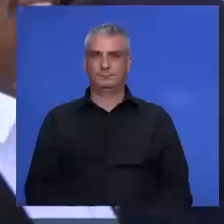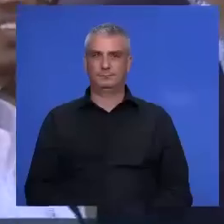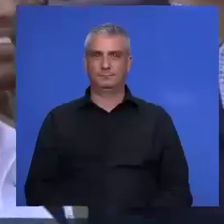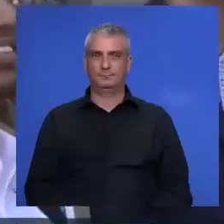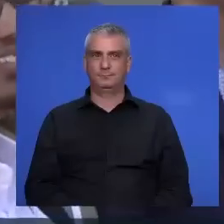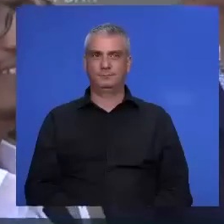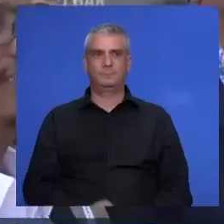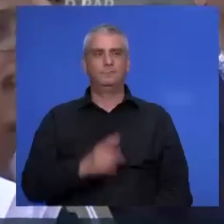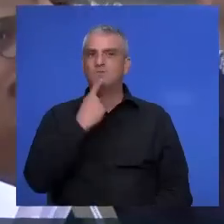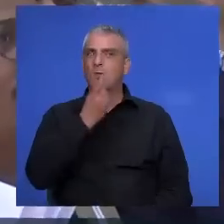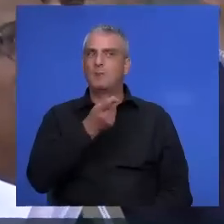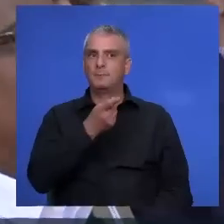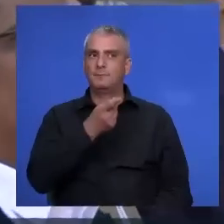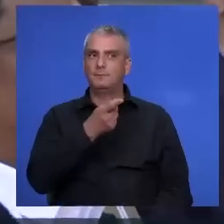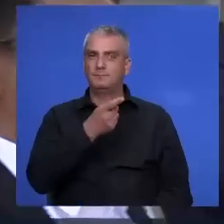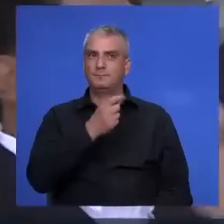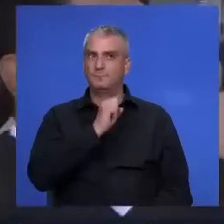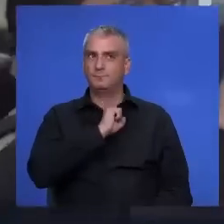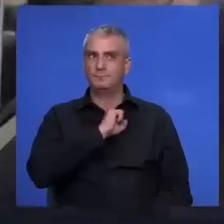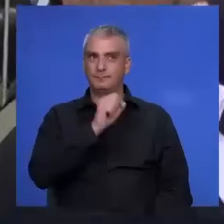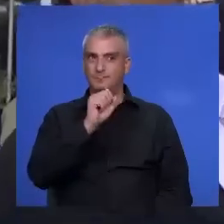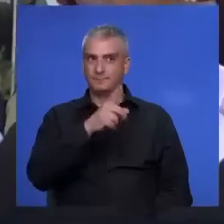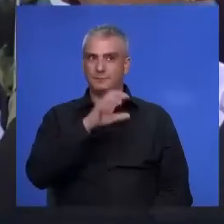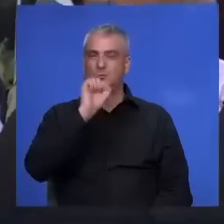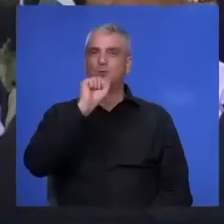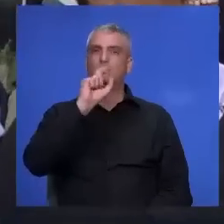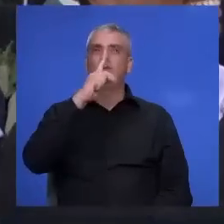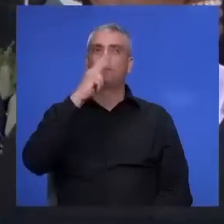What do you say? Supersonic?